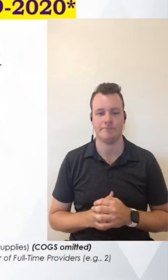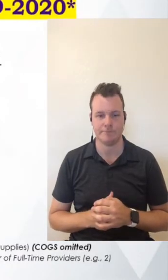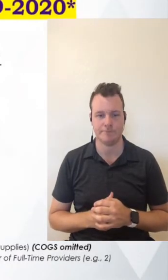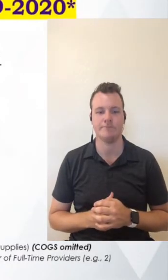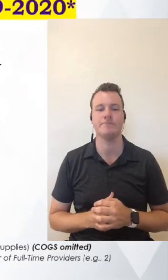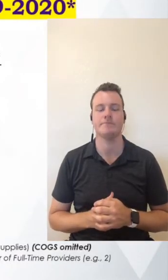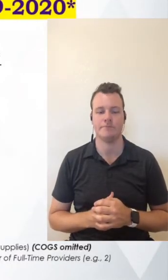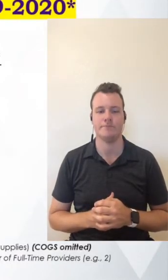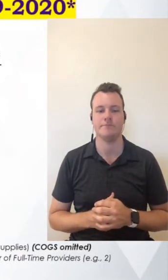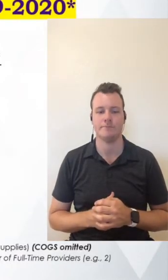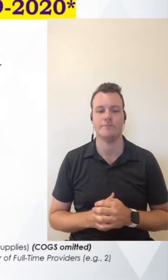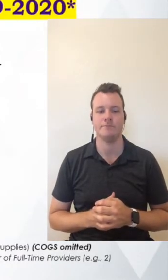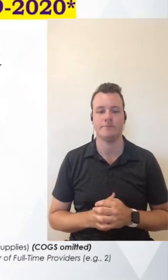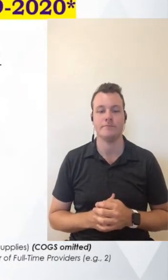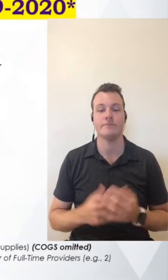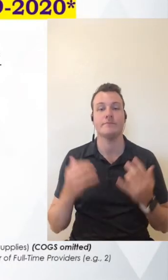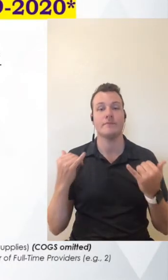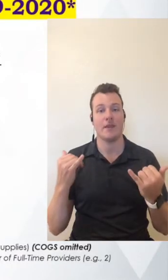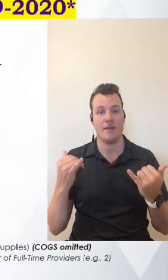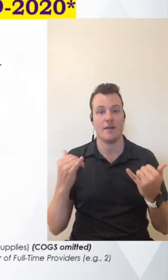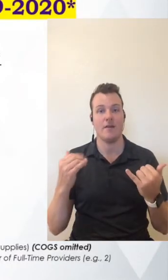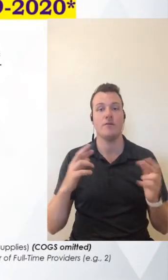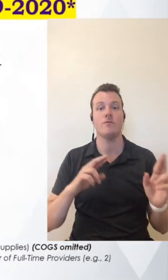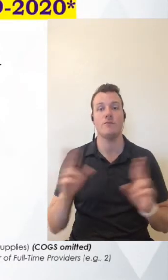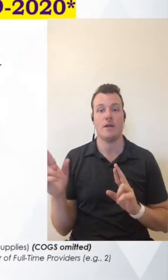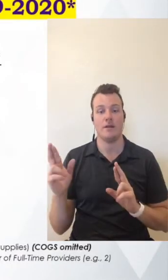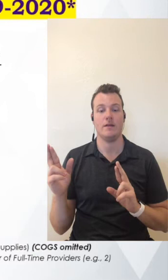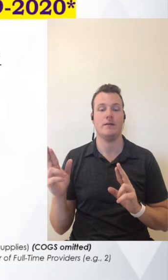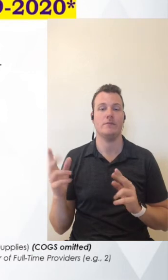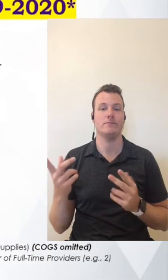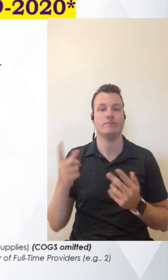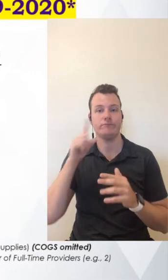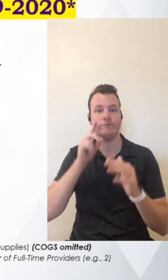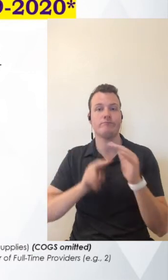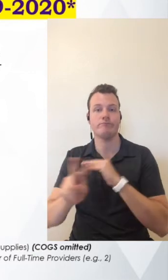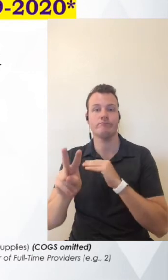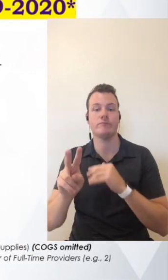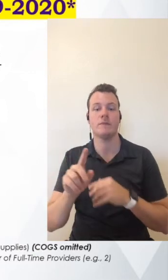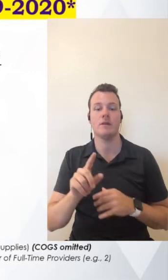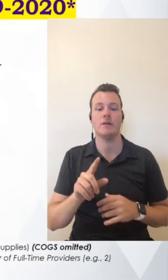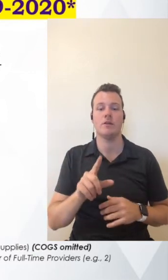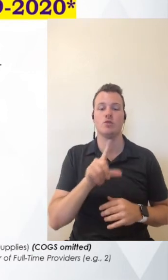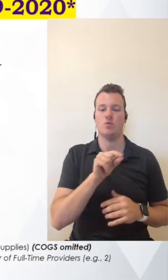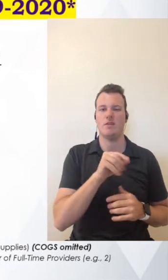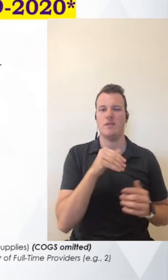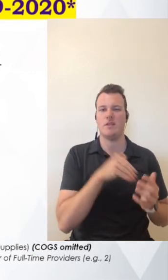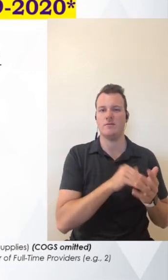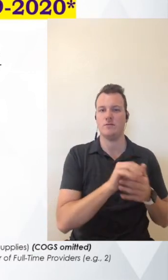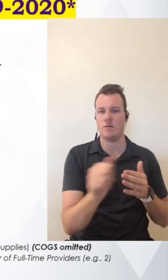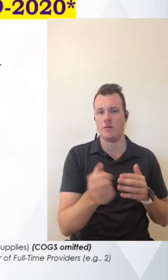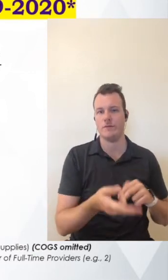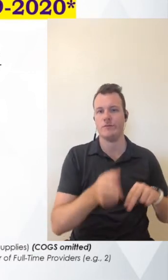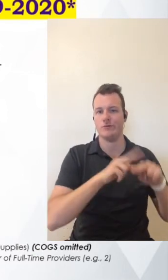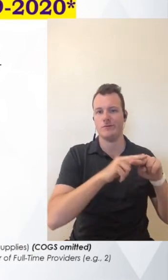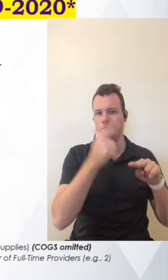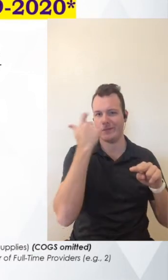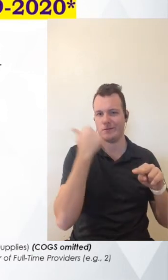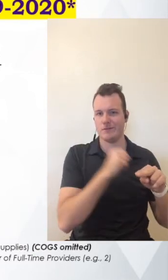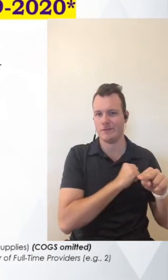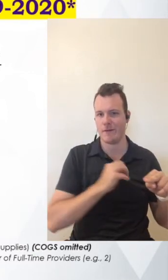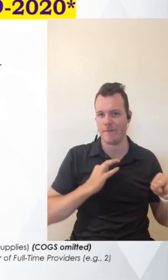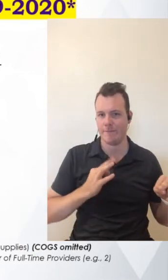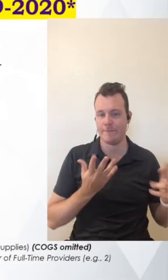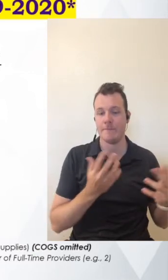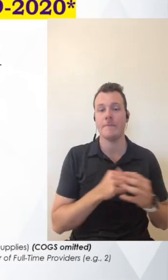And if I were to now have a personnel increase of $20,000, which I shared with you last time, yeah. I'm